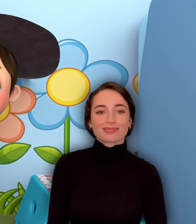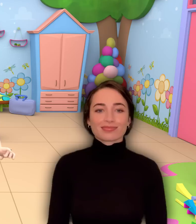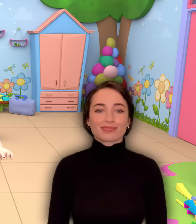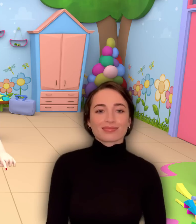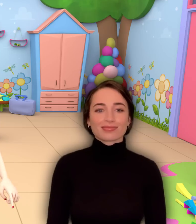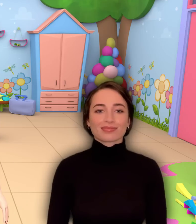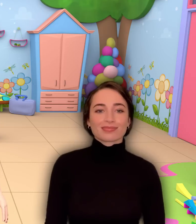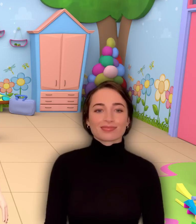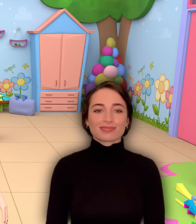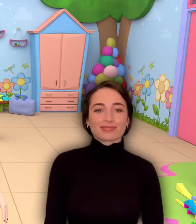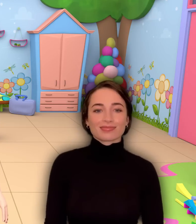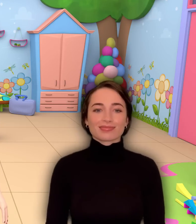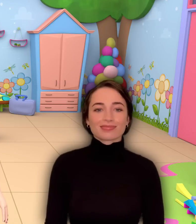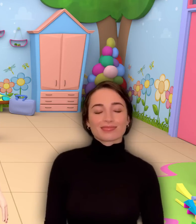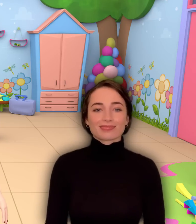e-o